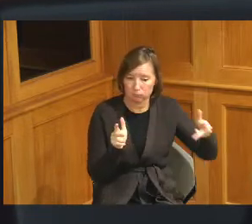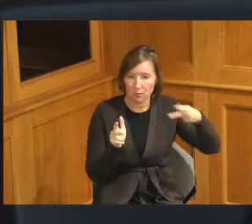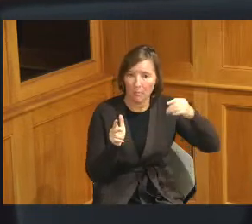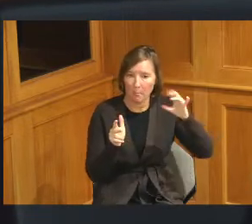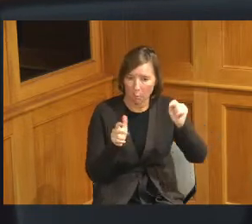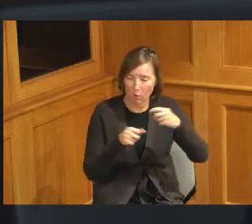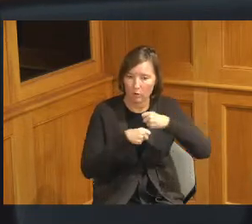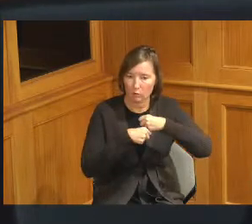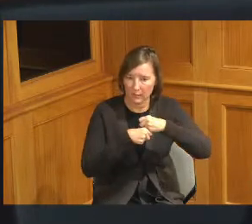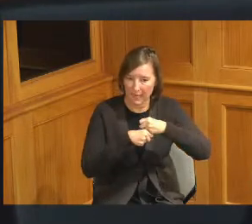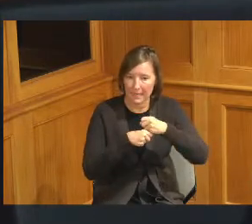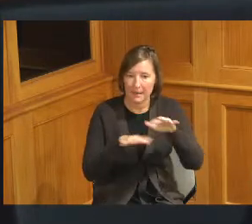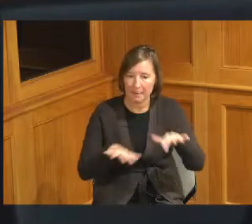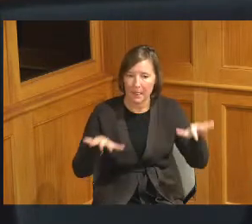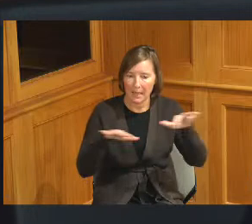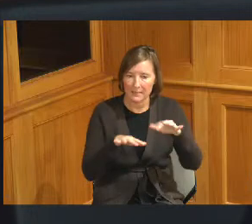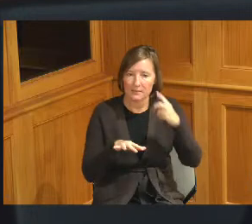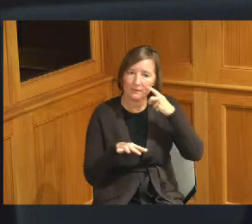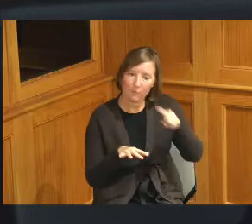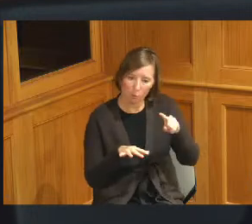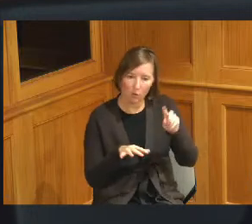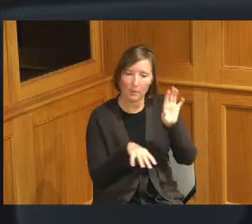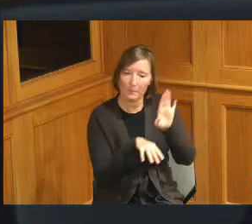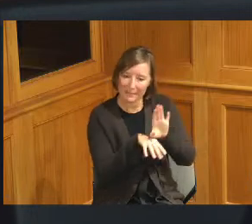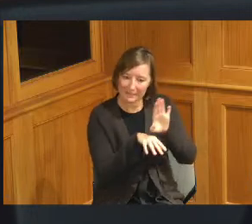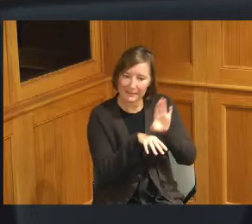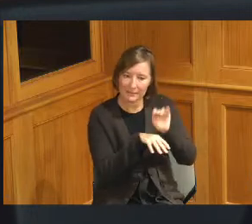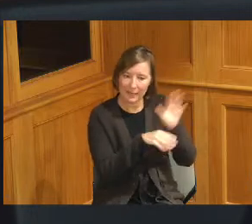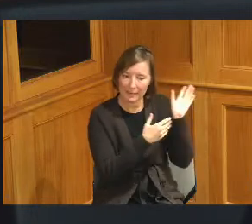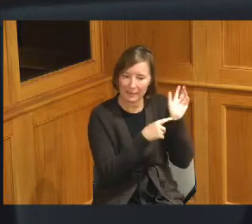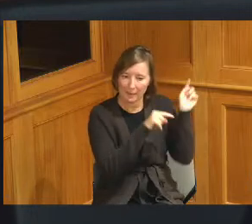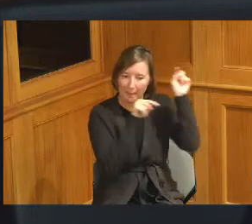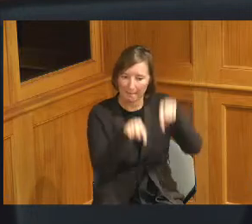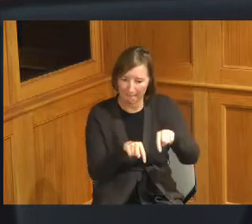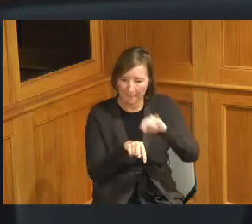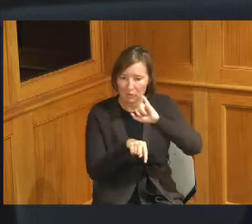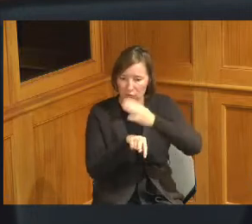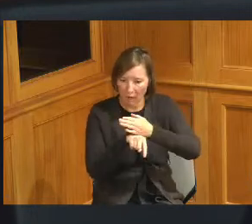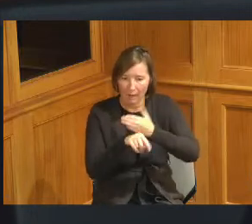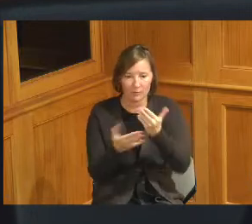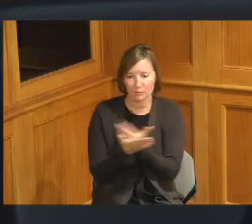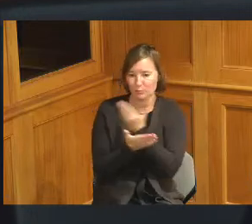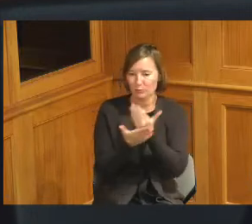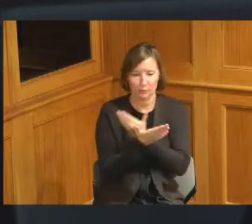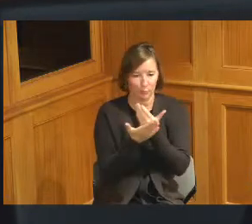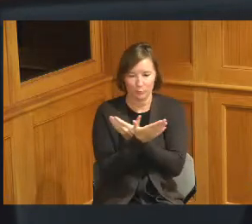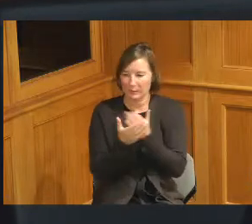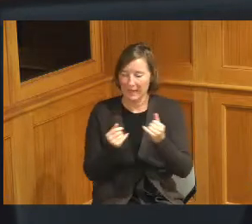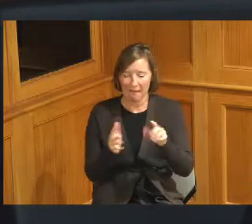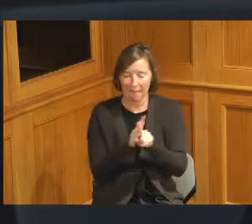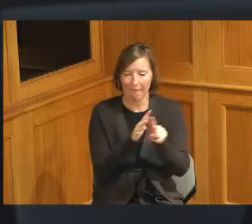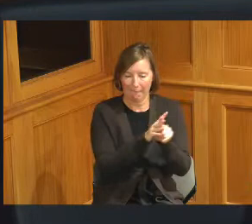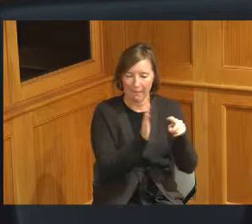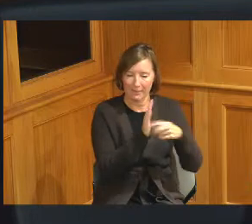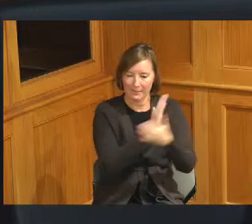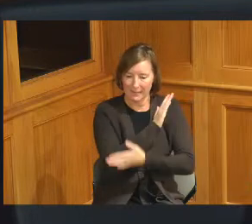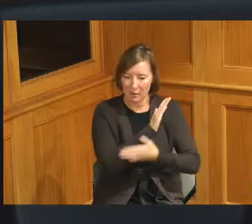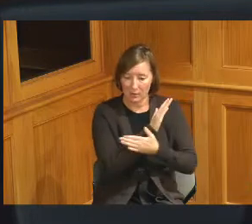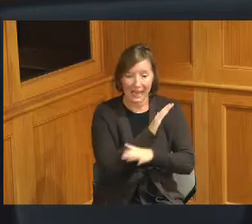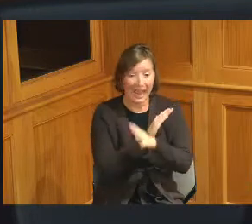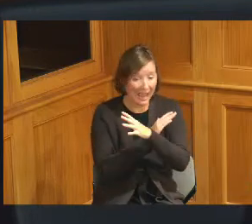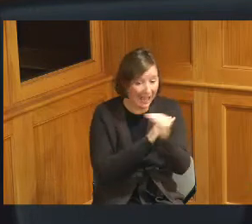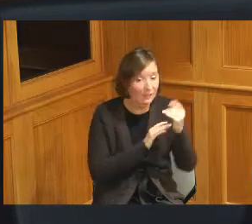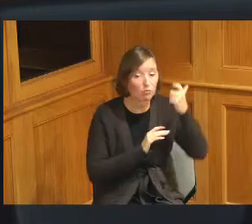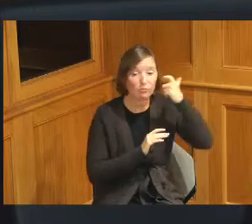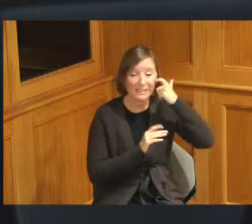creating the space for businesses to come in and jobs to come into the county. And we've had some recent success.